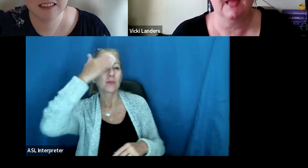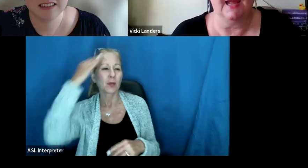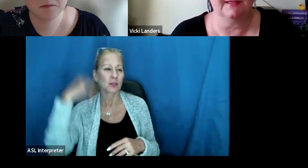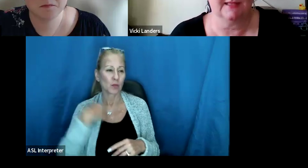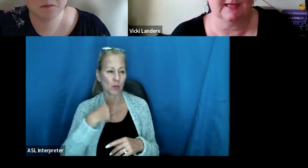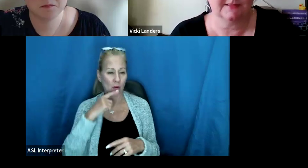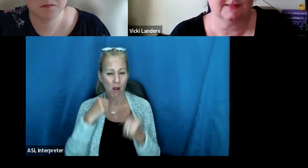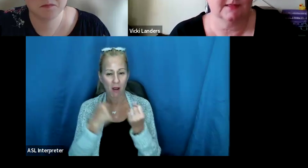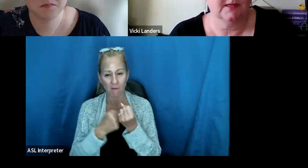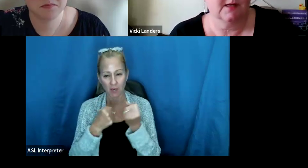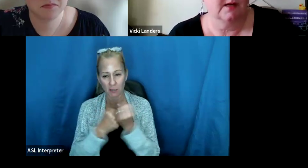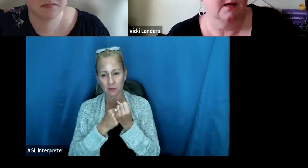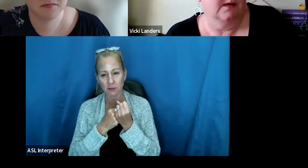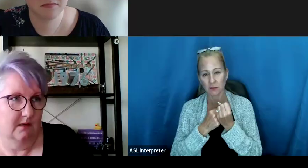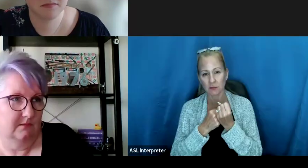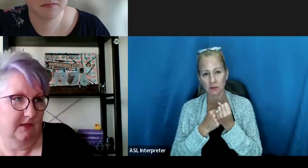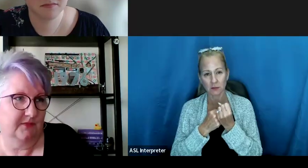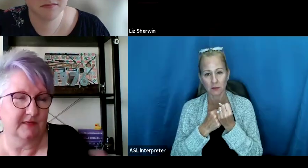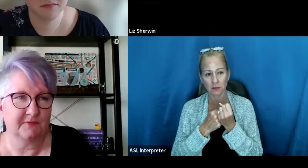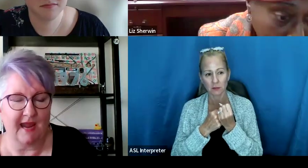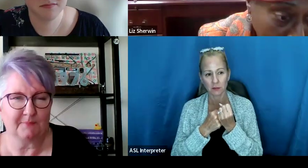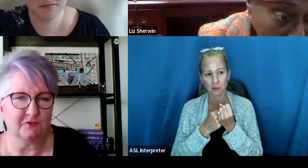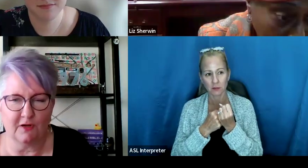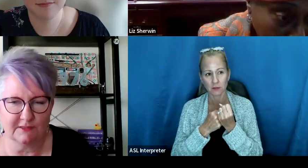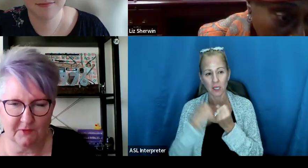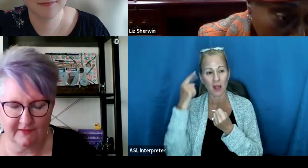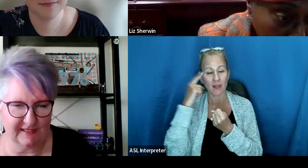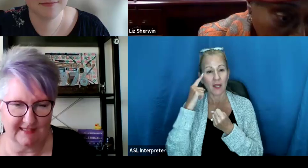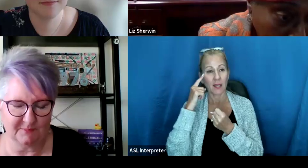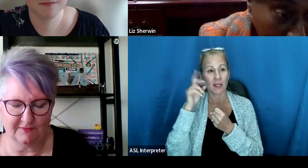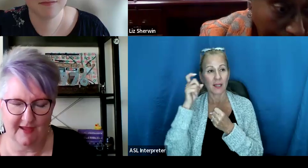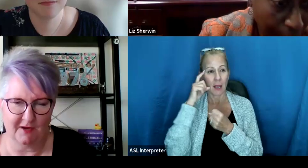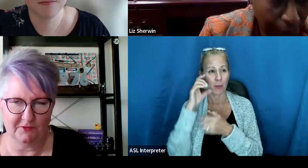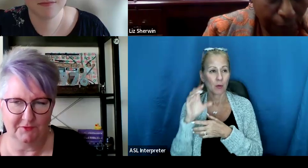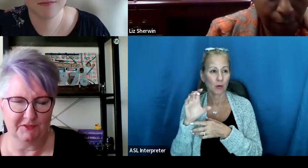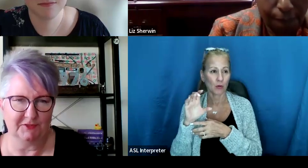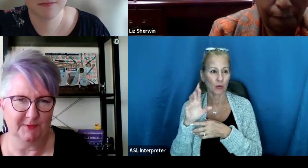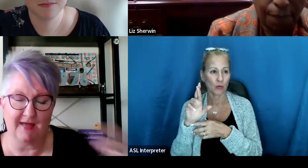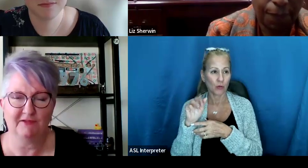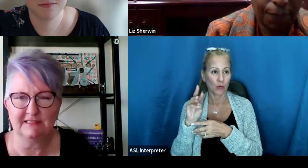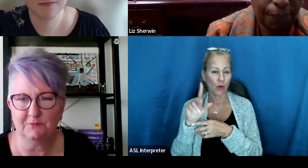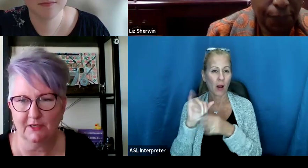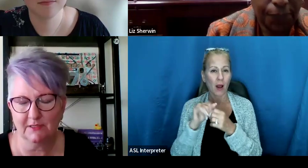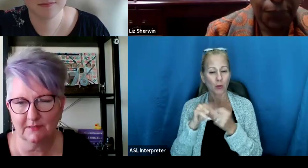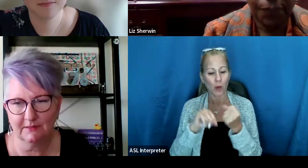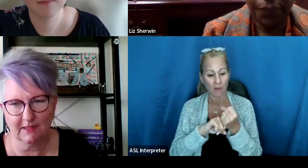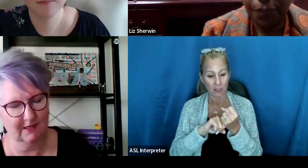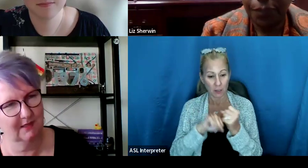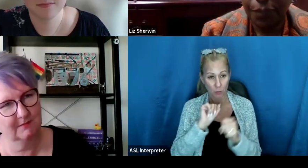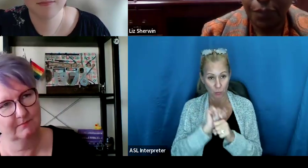I think that the Capitol Crawl is a perfect example of how you can do advocacy